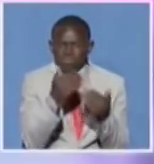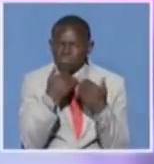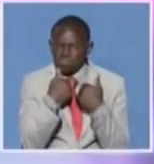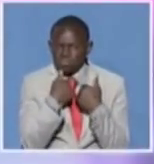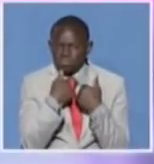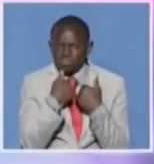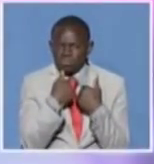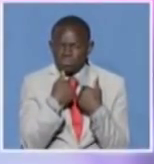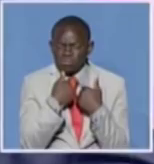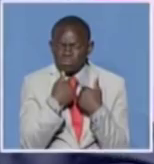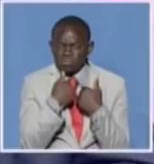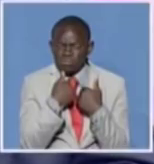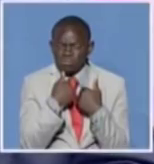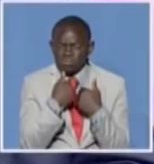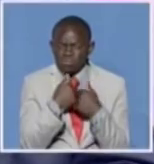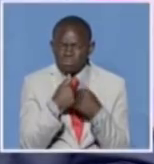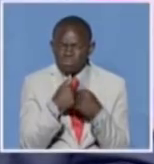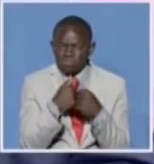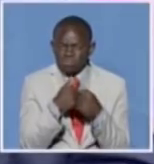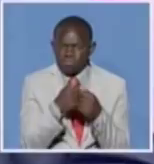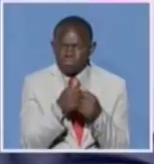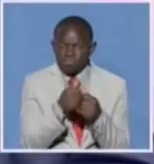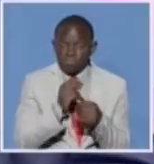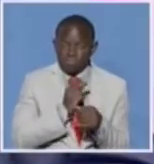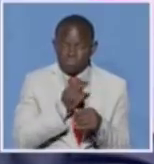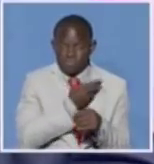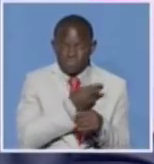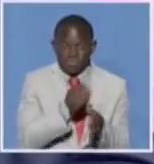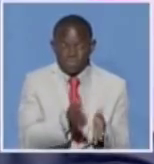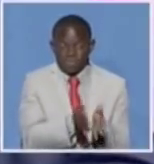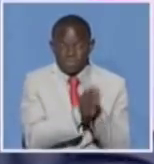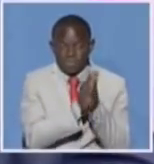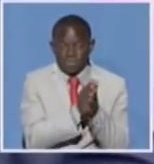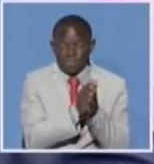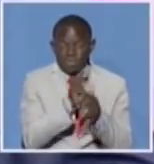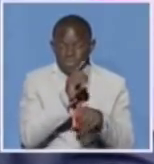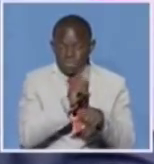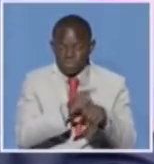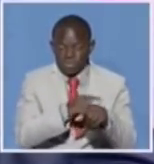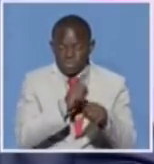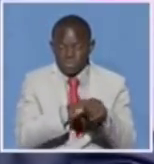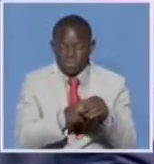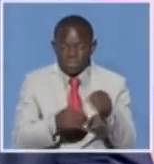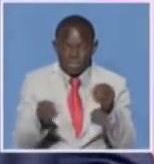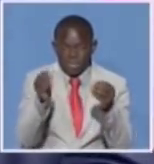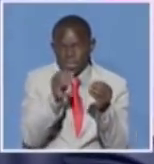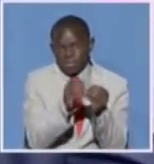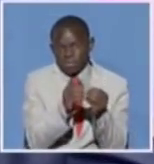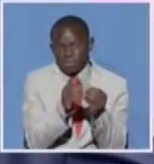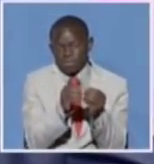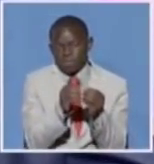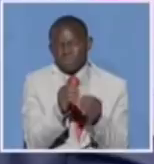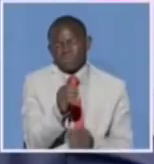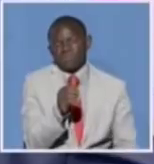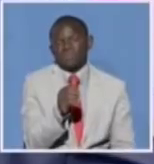appropriately asked them to extend the period for that. So as for